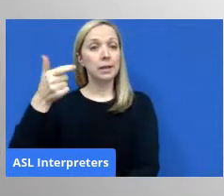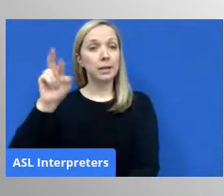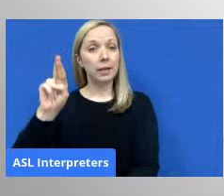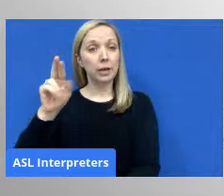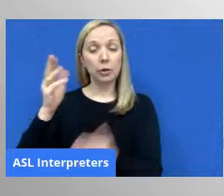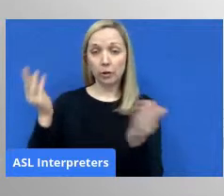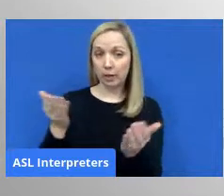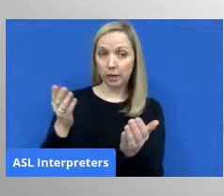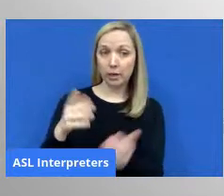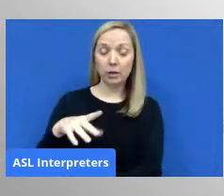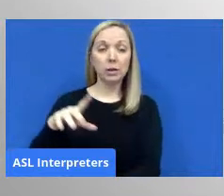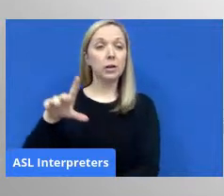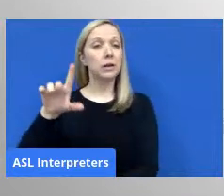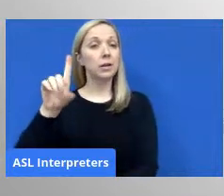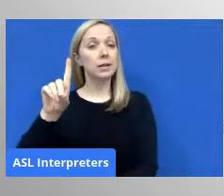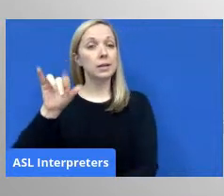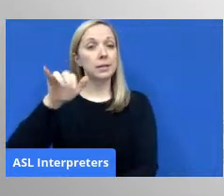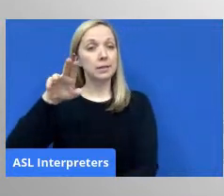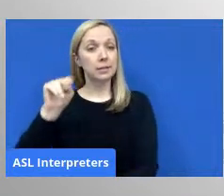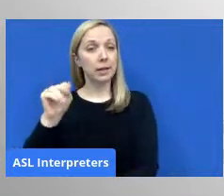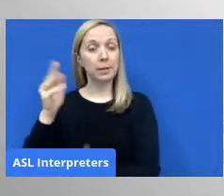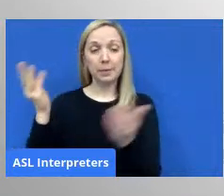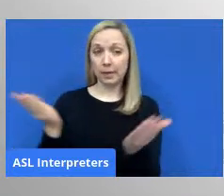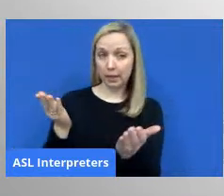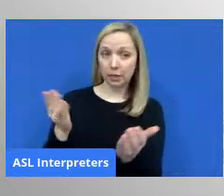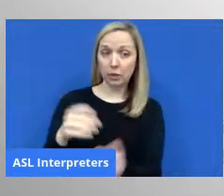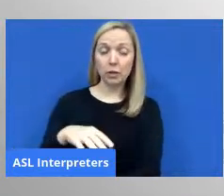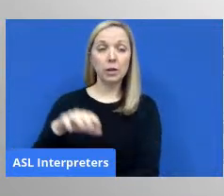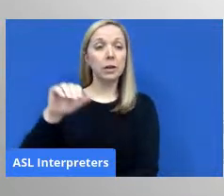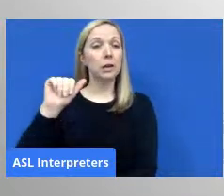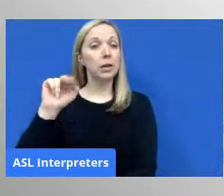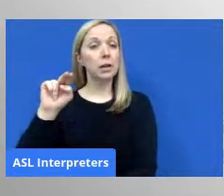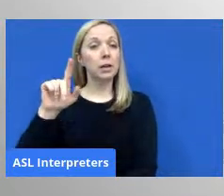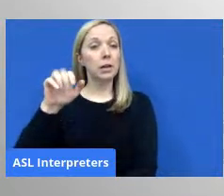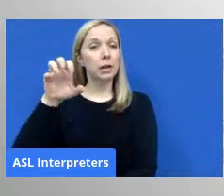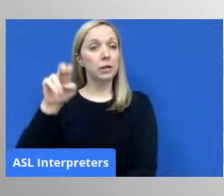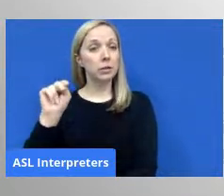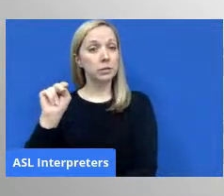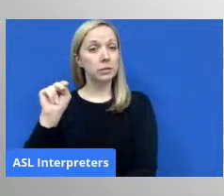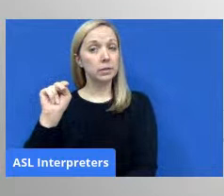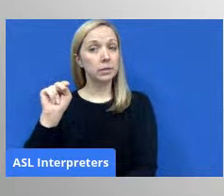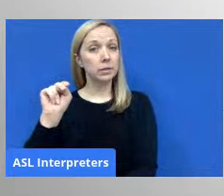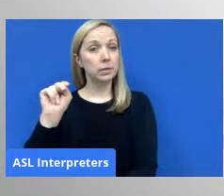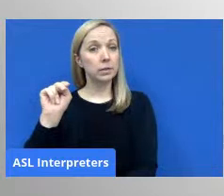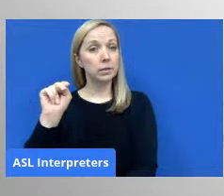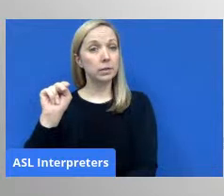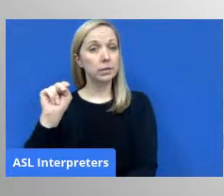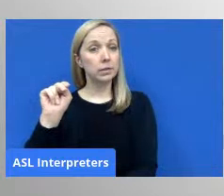Here. Dr. Dykeman. Here. Dr. Anderson.